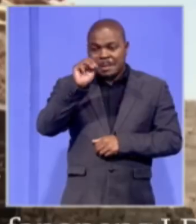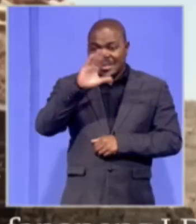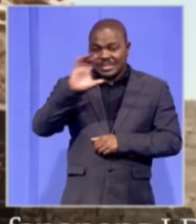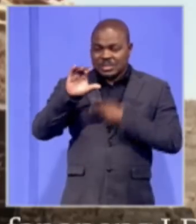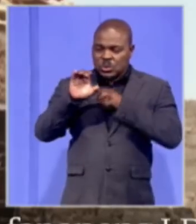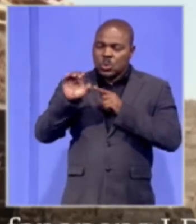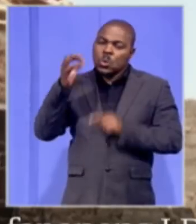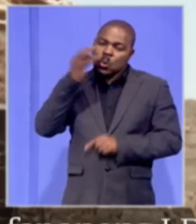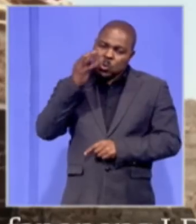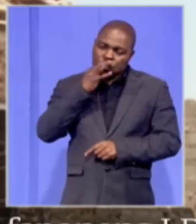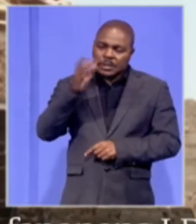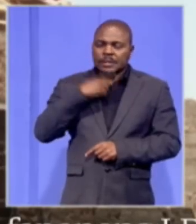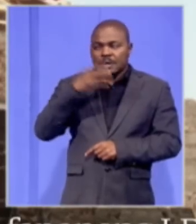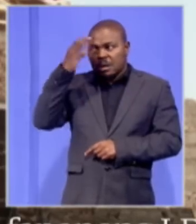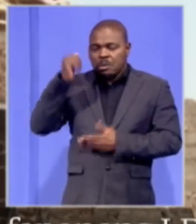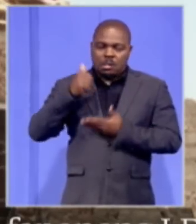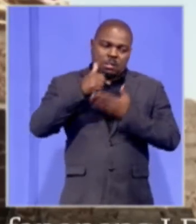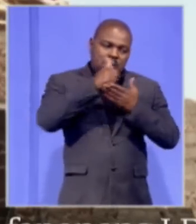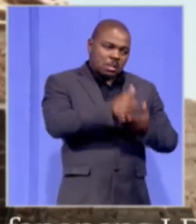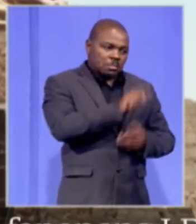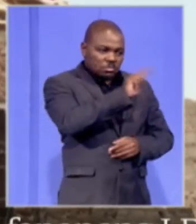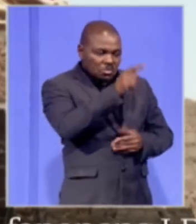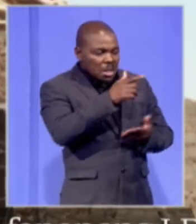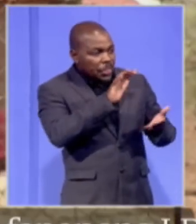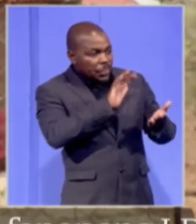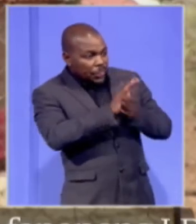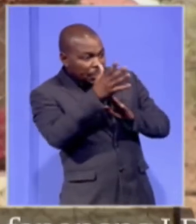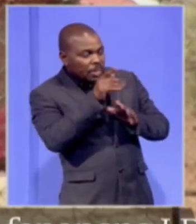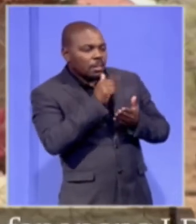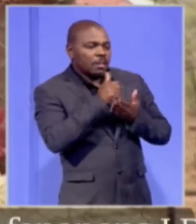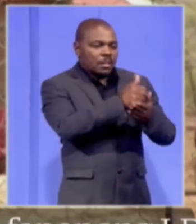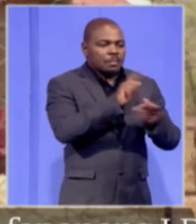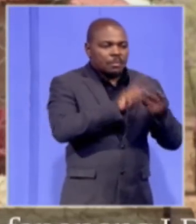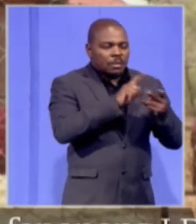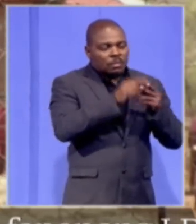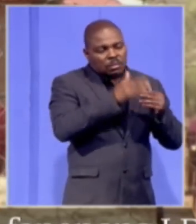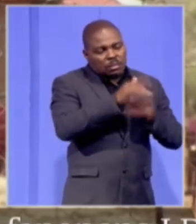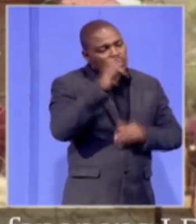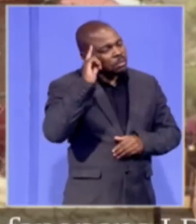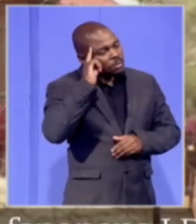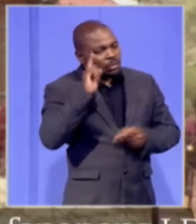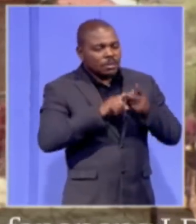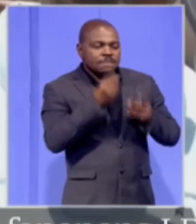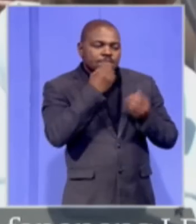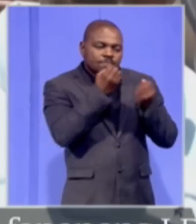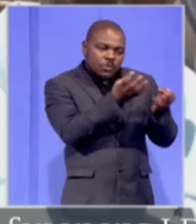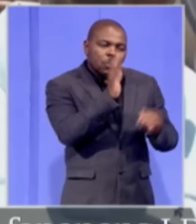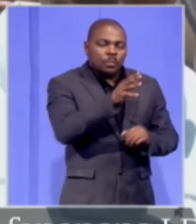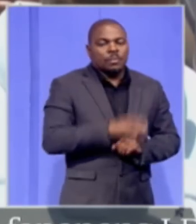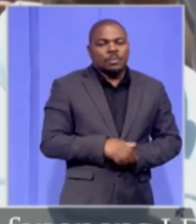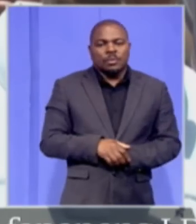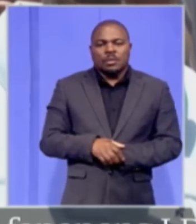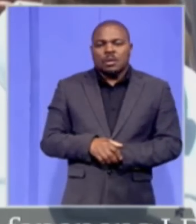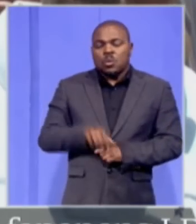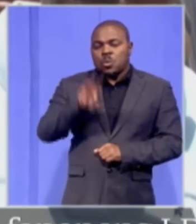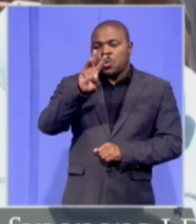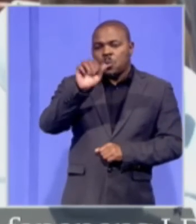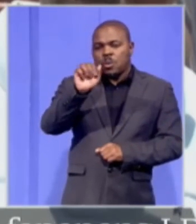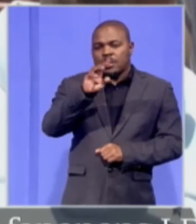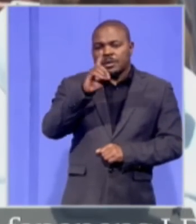tsenya letsogo go thuša bao ba amegilego le gore ba kgone go fihla hlogo ga ešita le go lala ba jele. I'm here in Ward